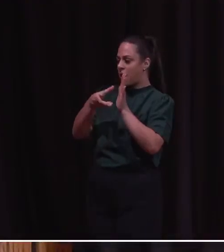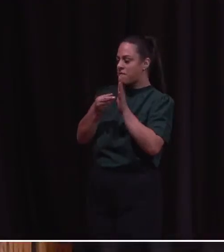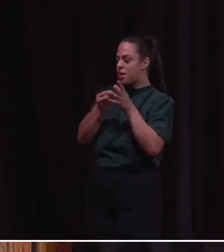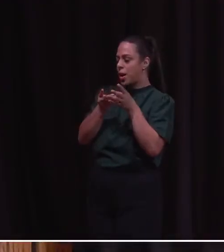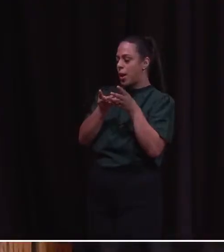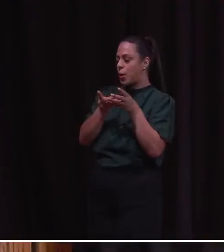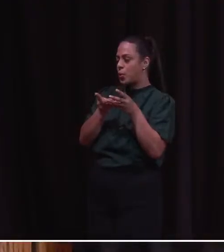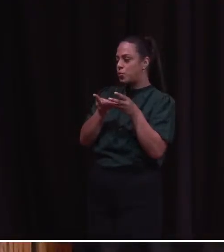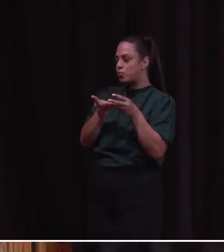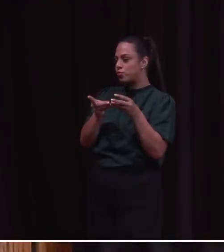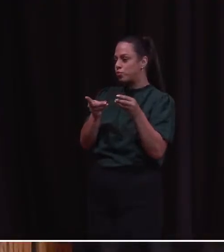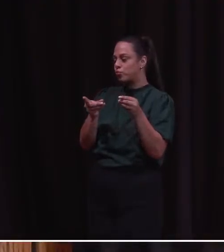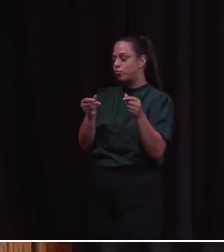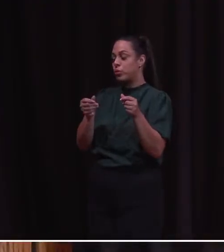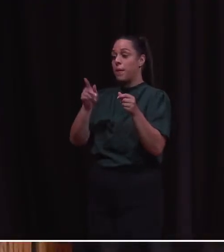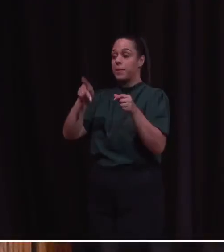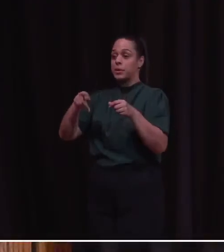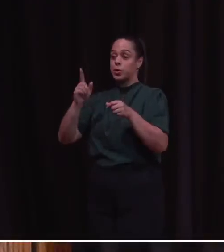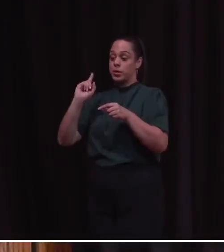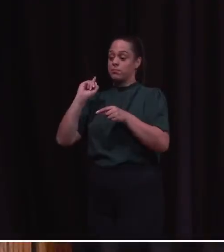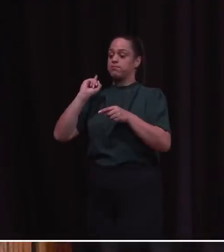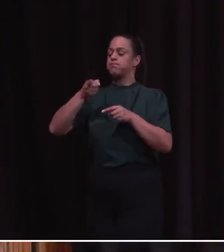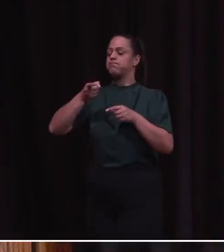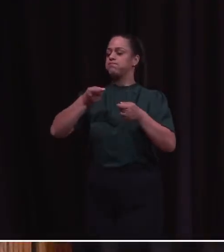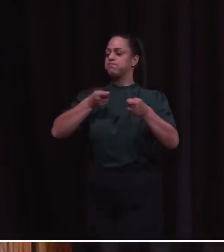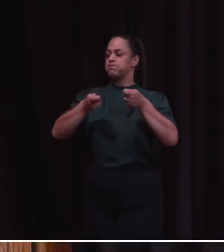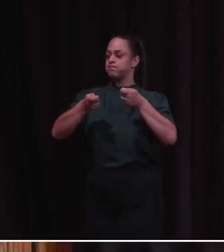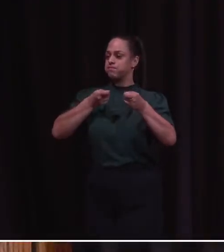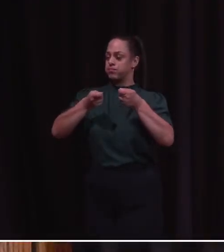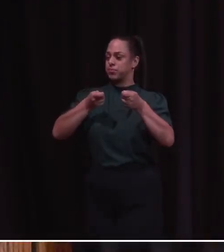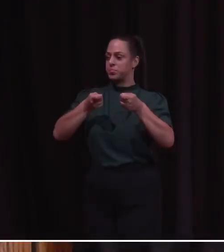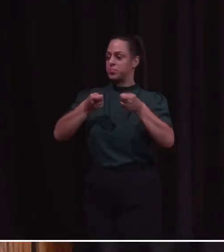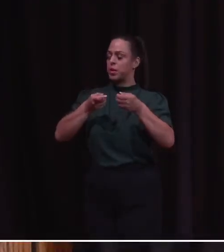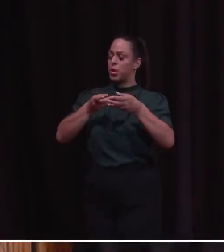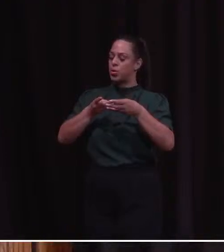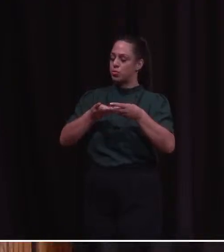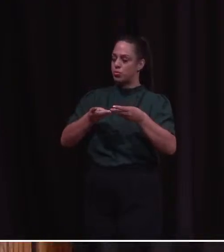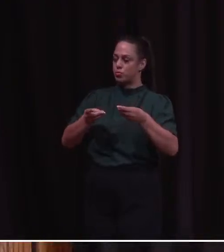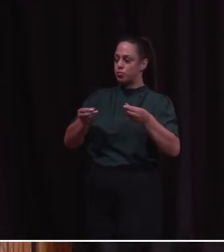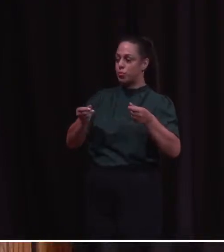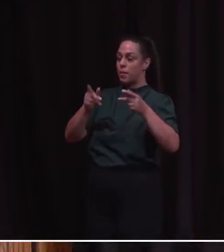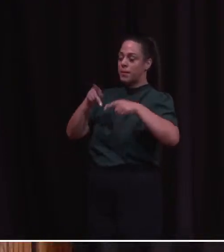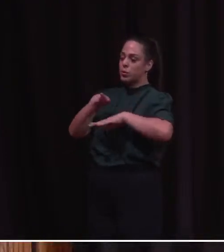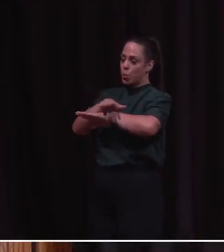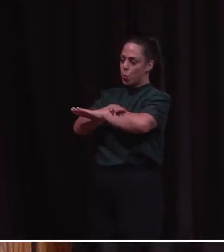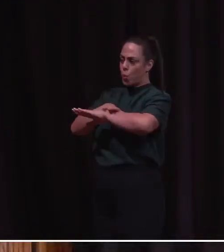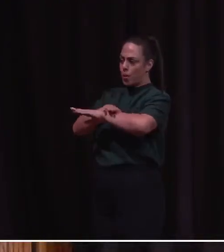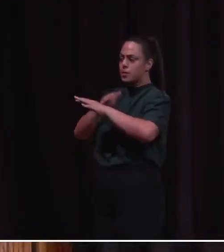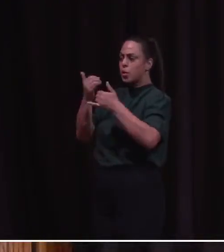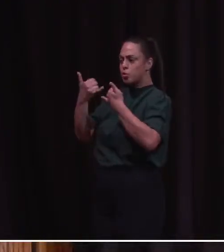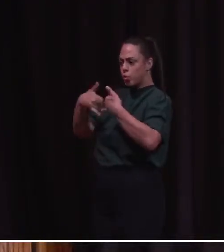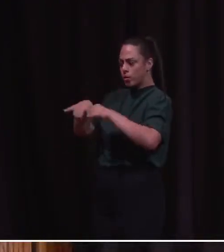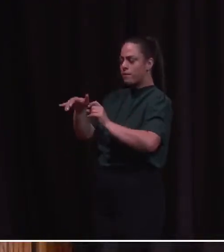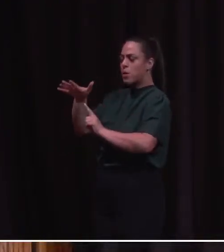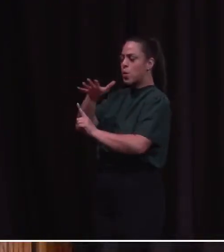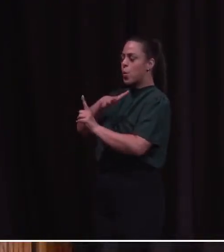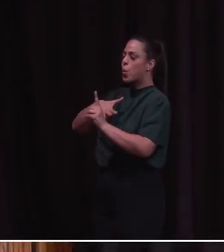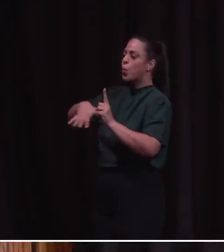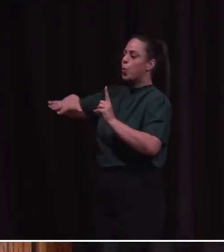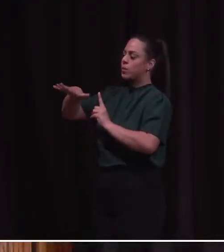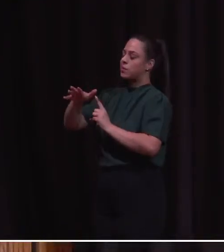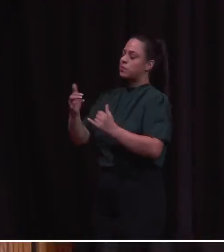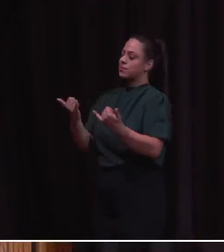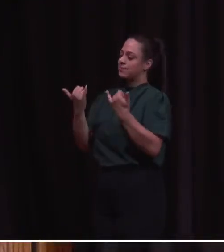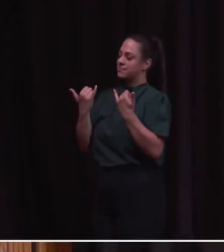in which we study, we live, and we meet. And this is the context in which I wrote my